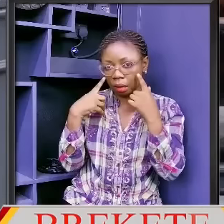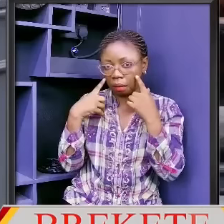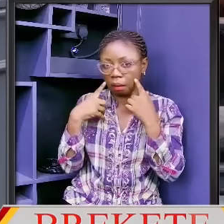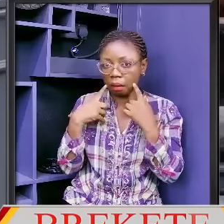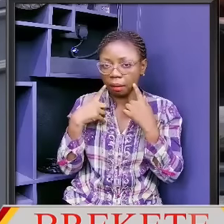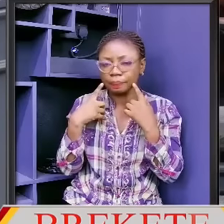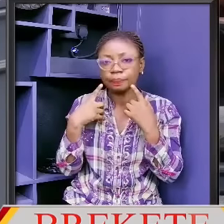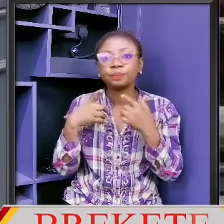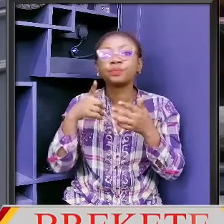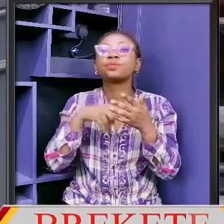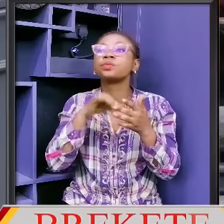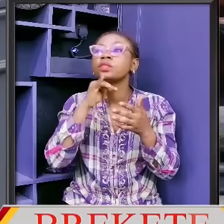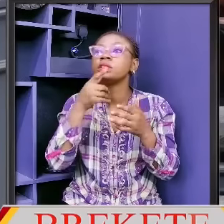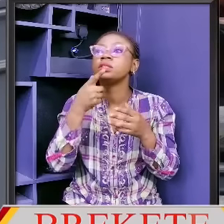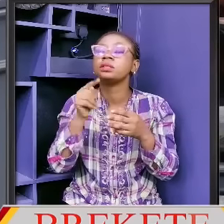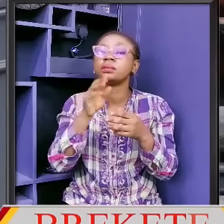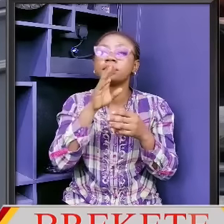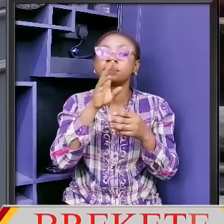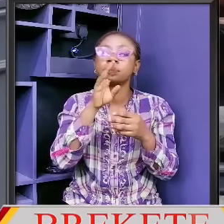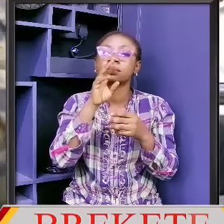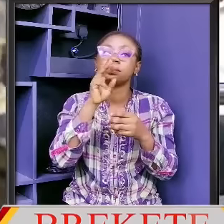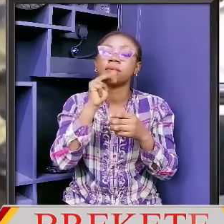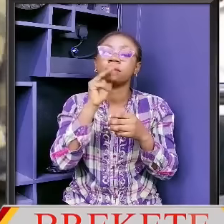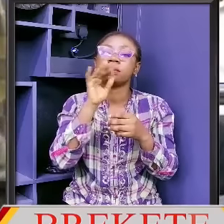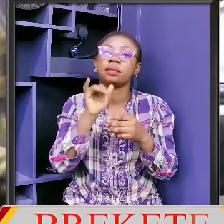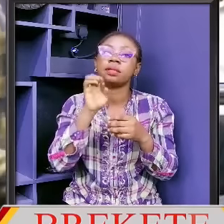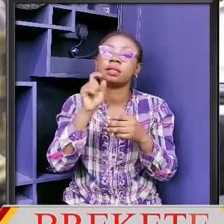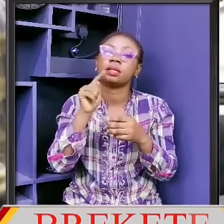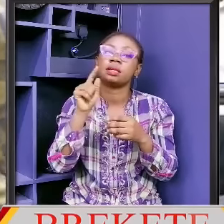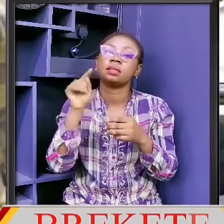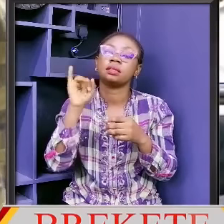What him be his name, the Miyeti Allah man?